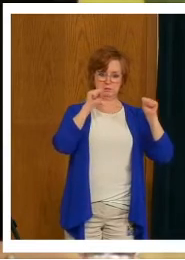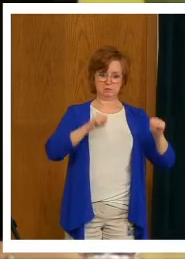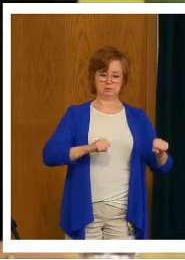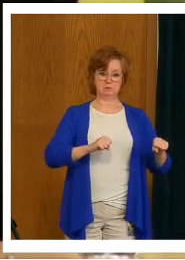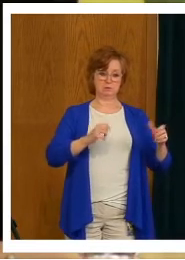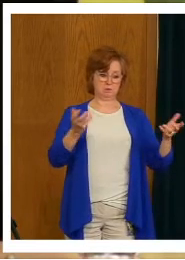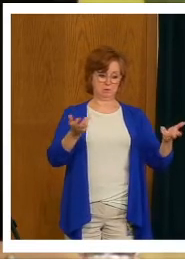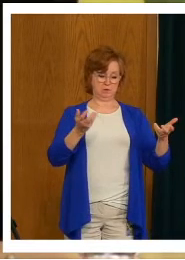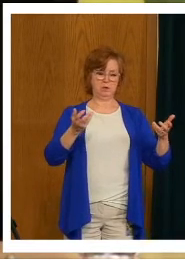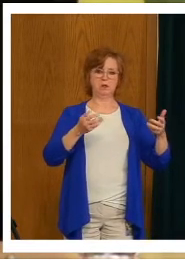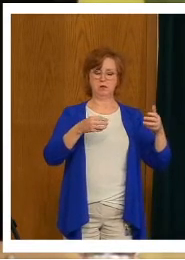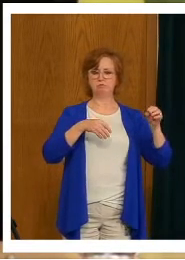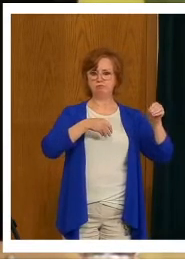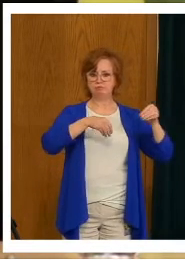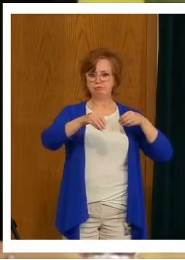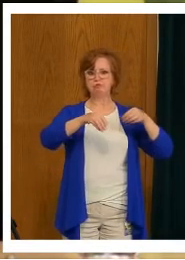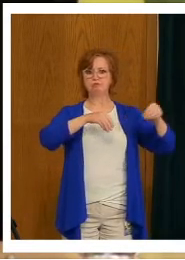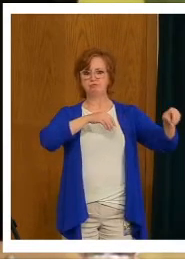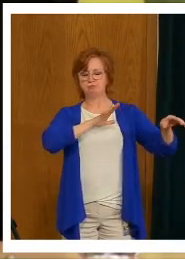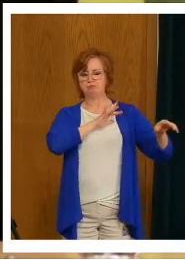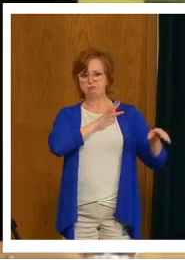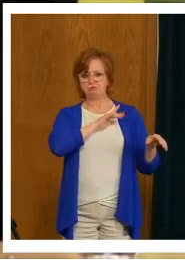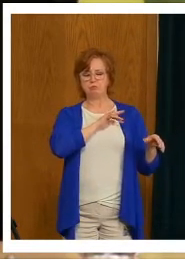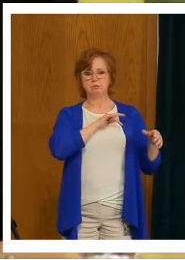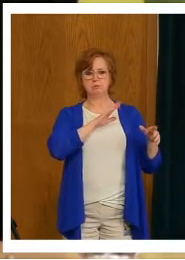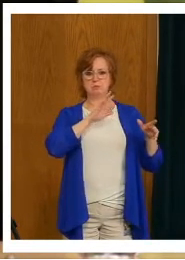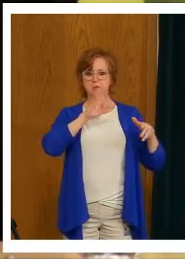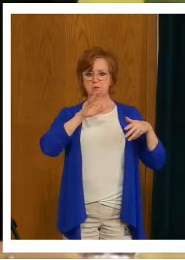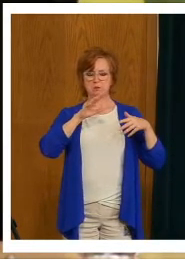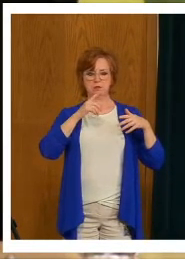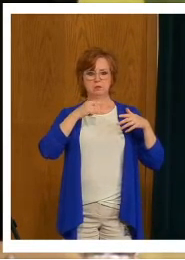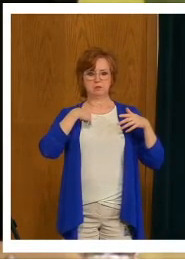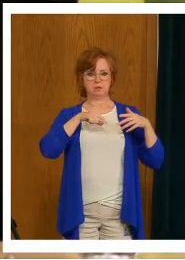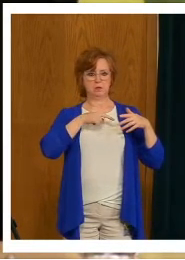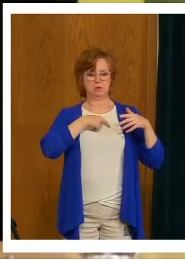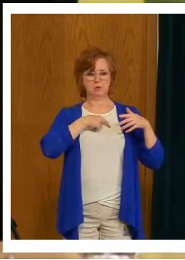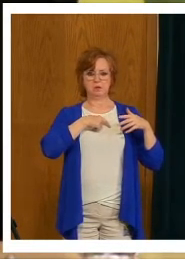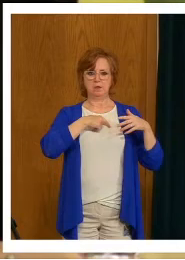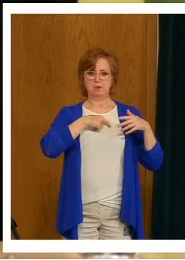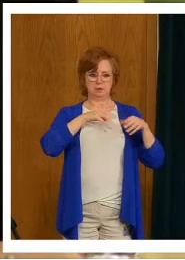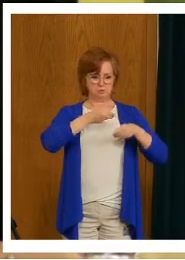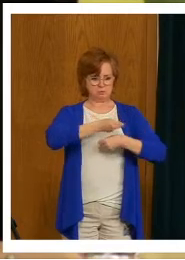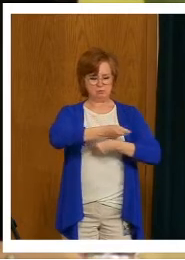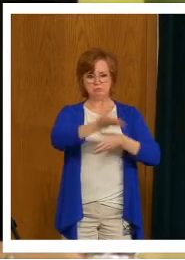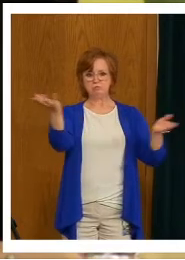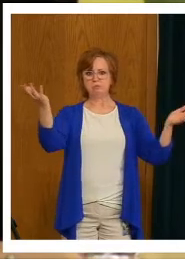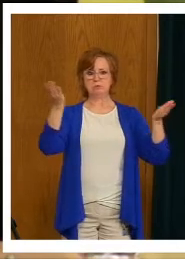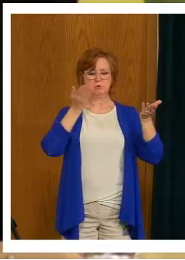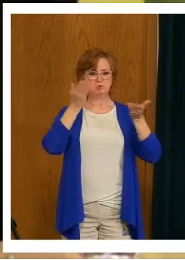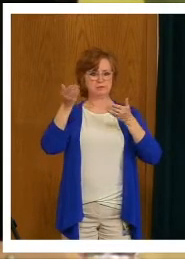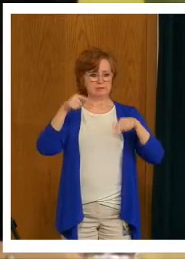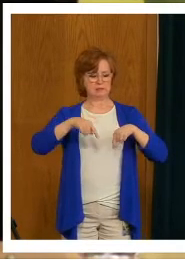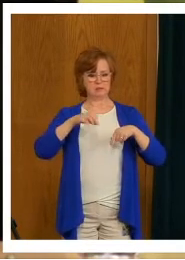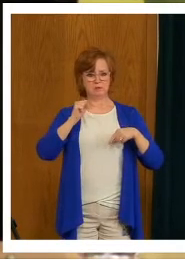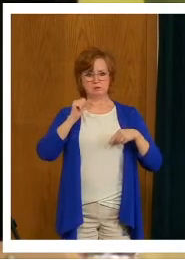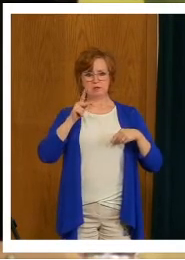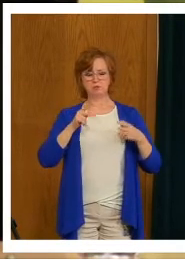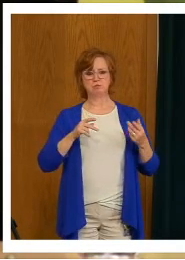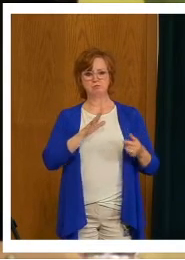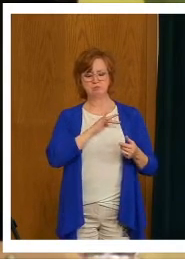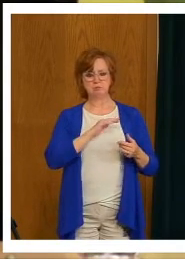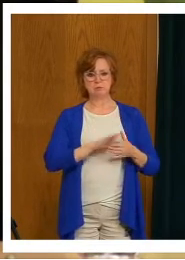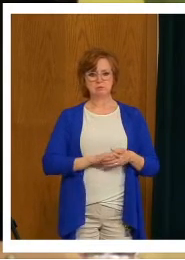in Saskatchewan and how it provides services to the people of the province. And those are some pretty